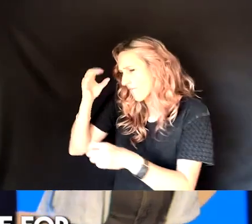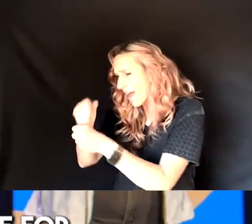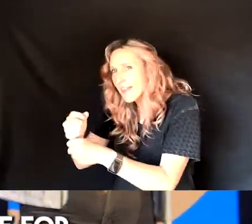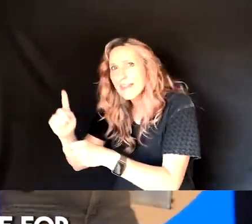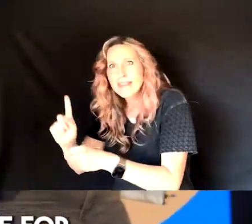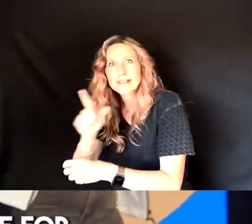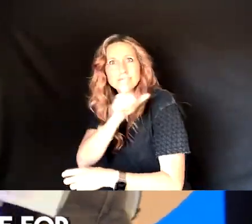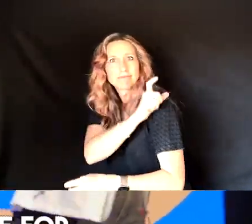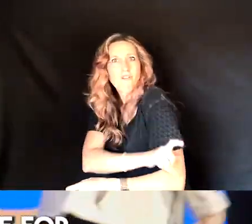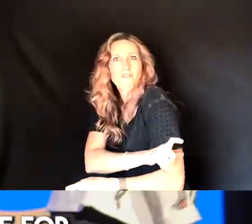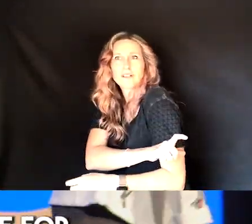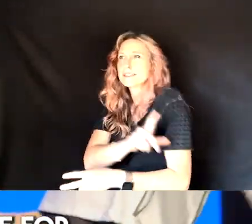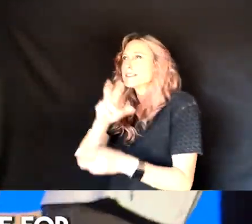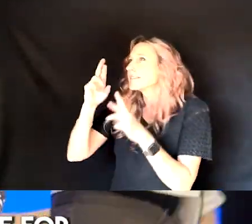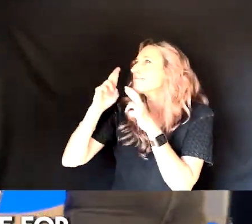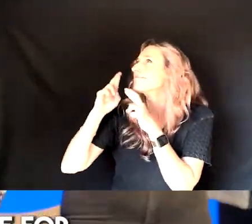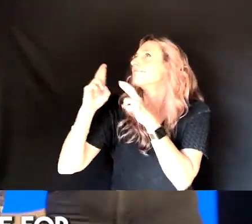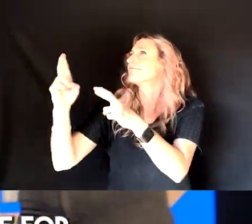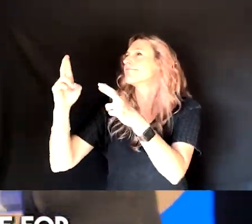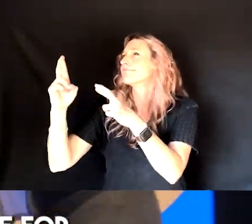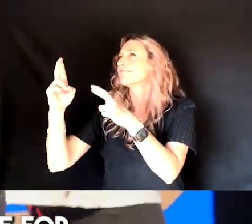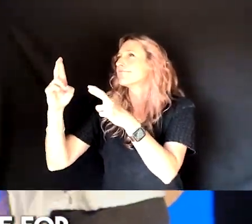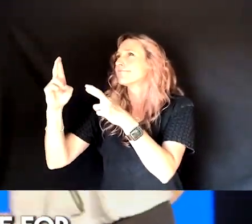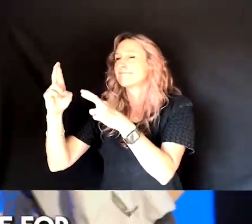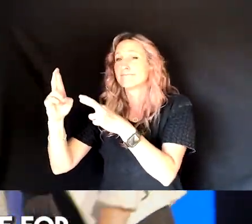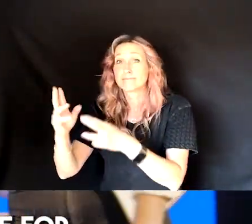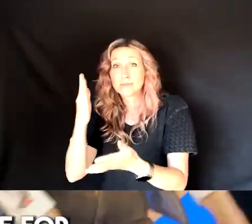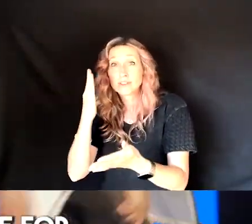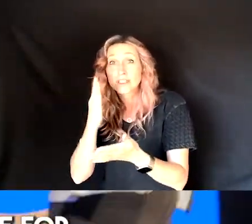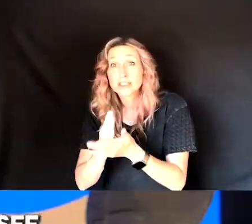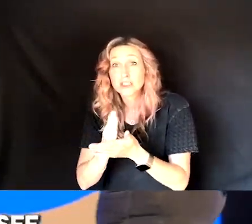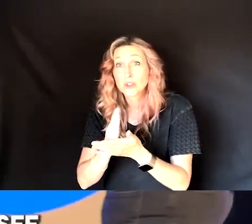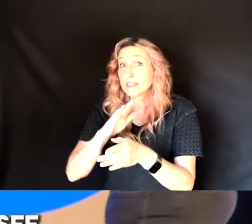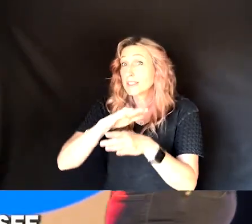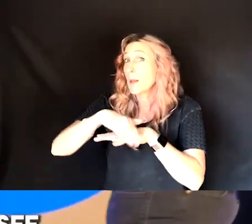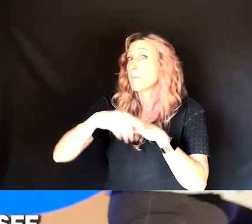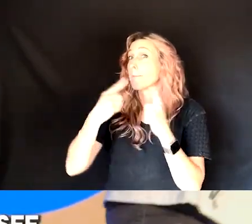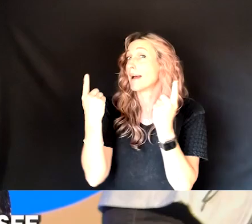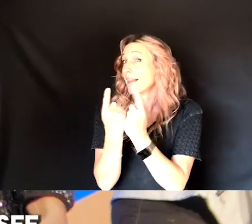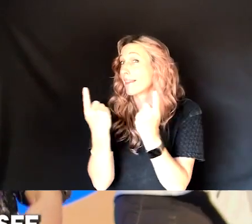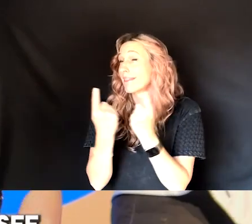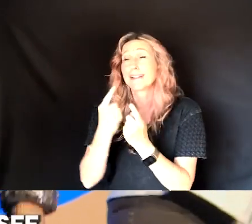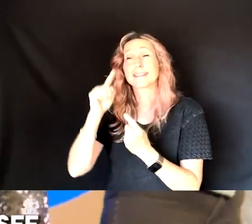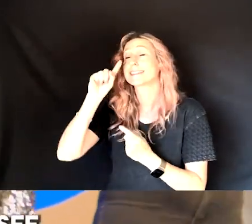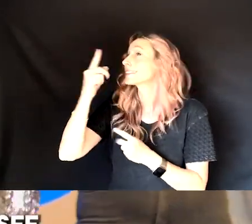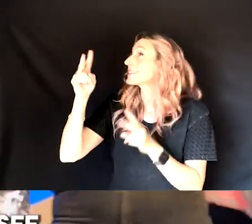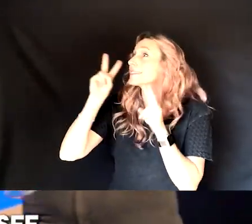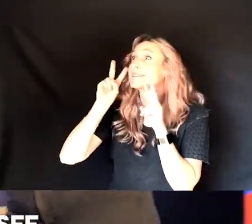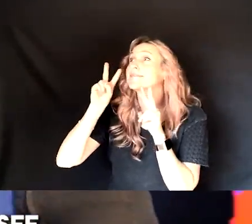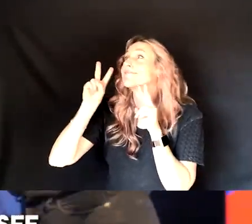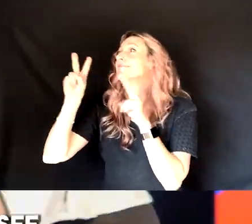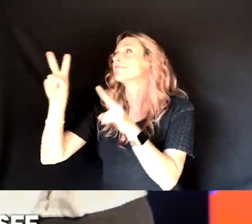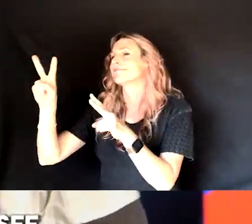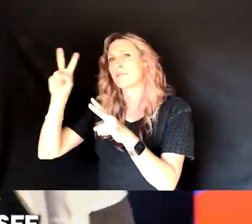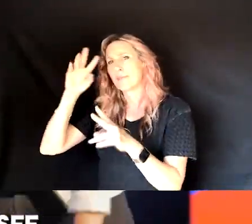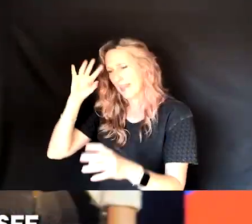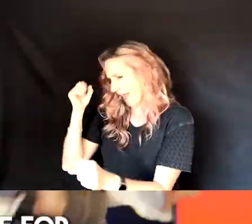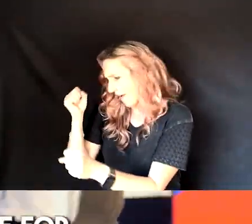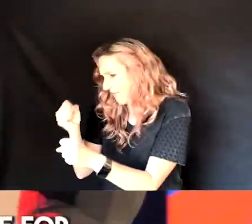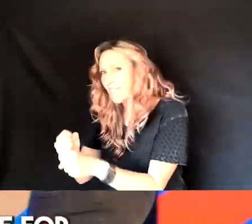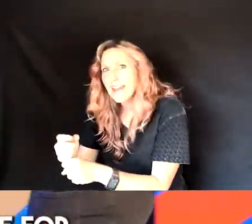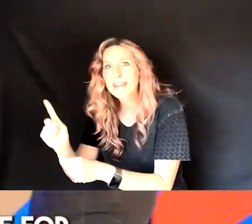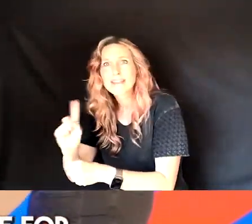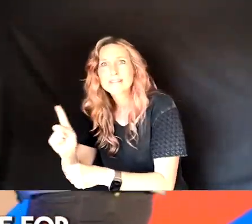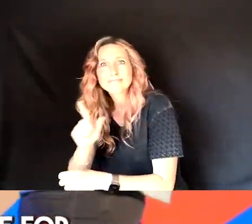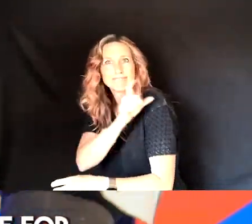Now faith is confidence in what we hope for and assurance about what we do not see.